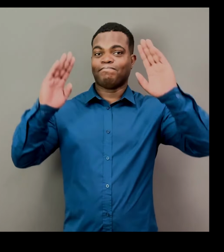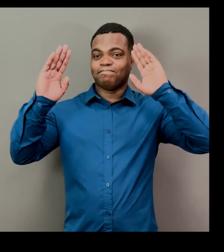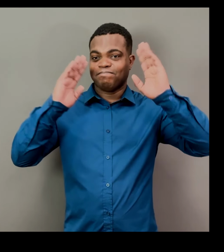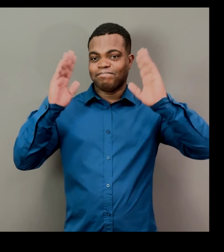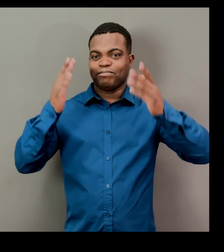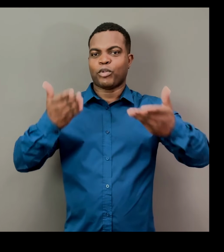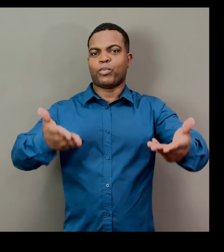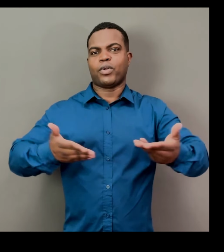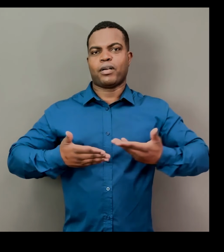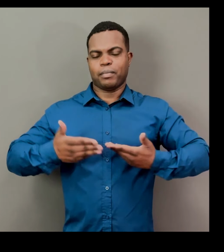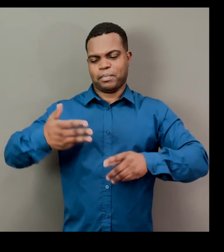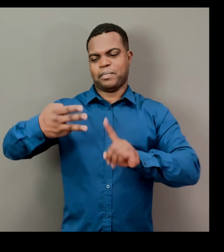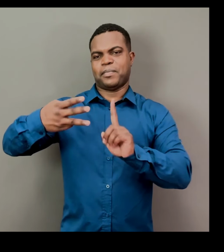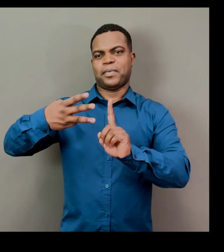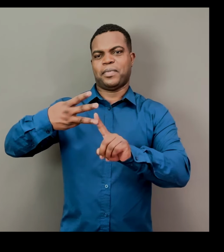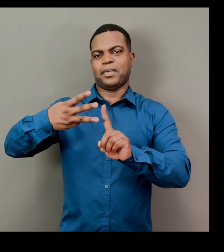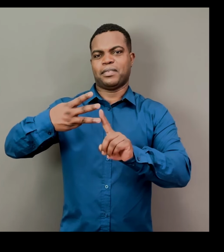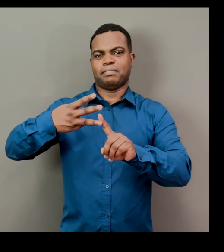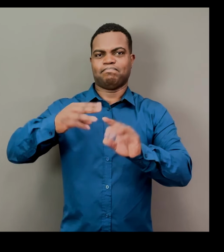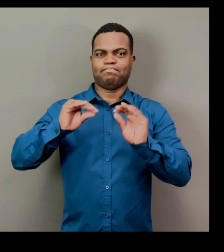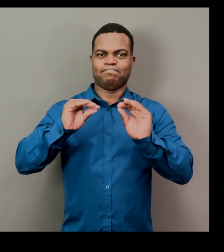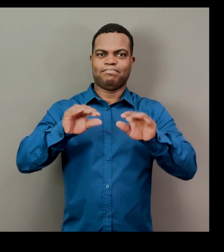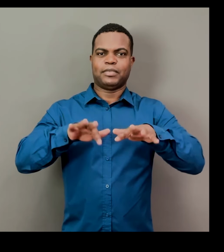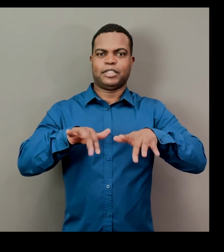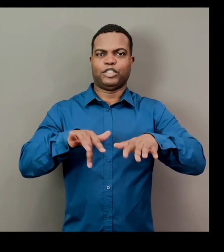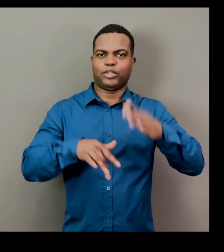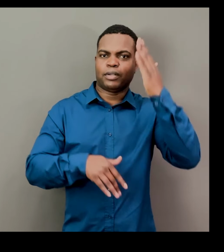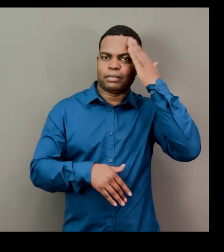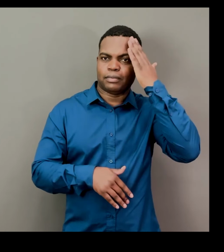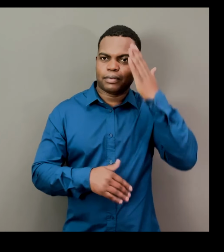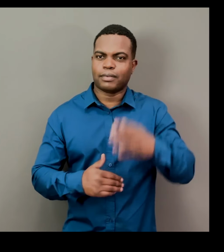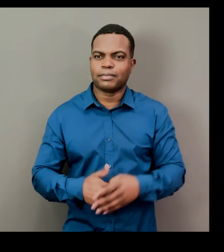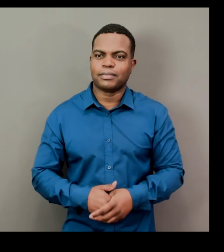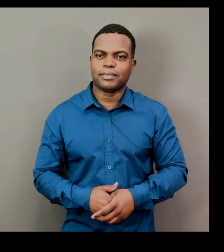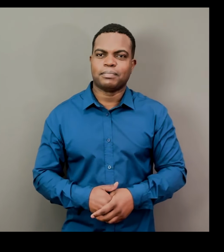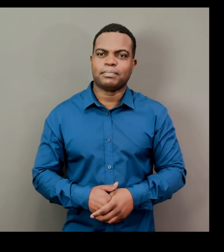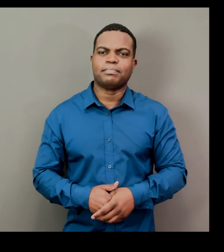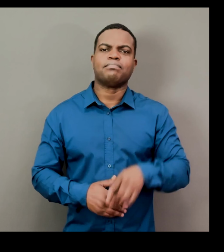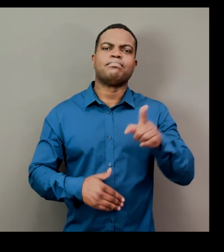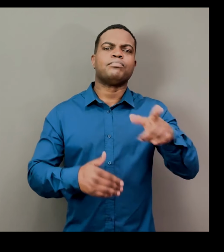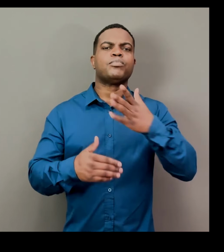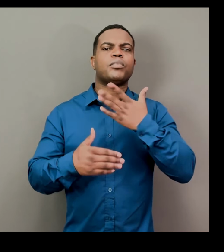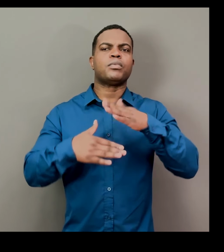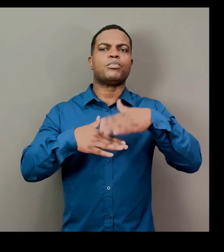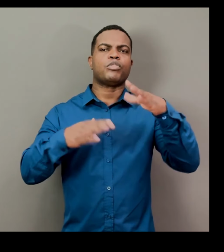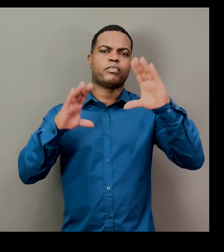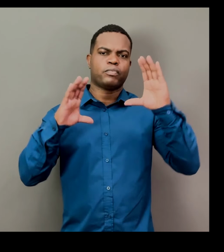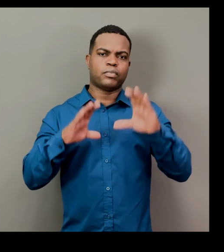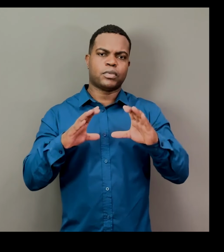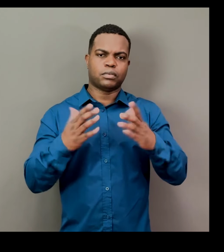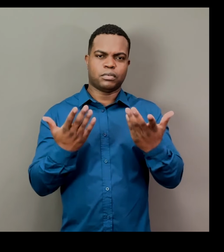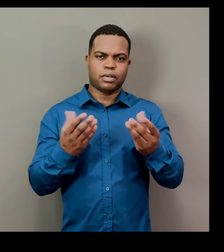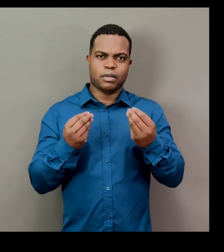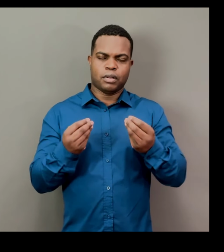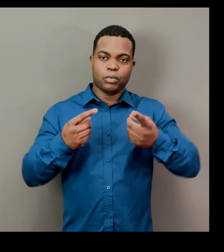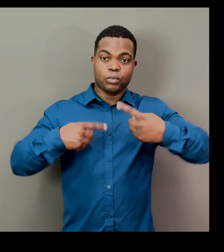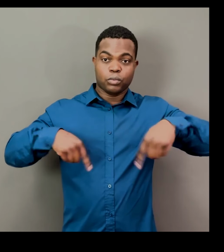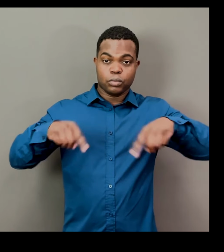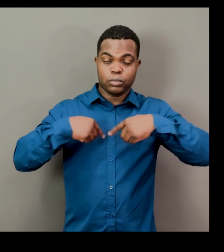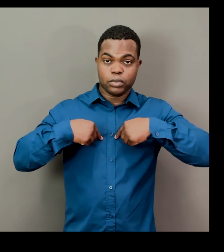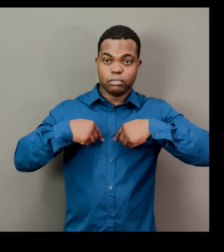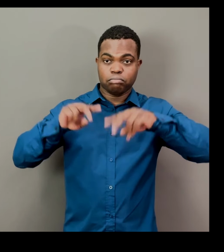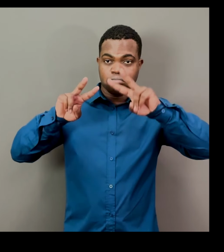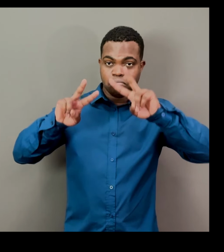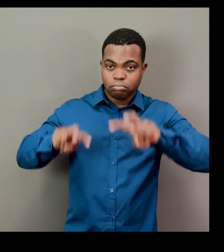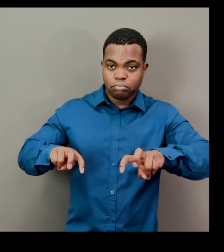Hello and welcome to the third module of the Digital Literacy course. In this module, we will explore the